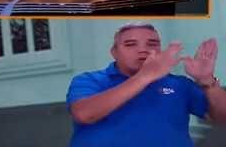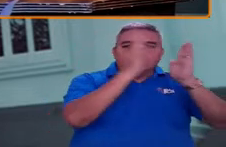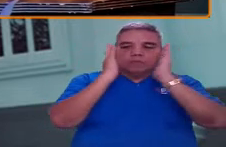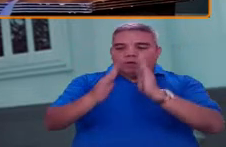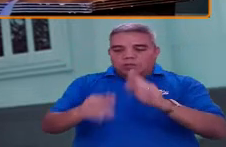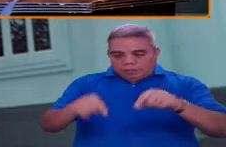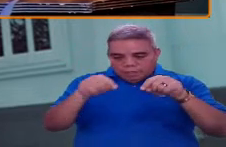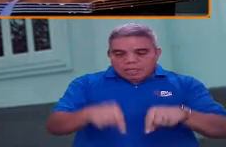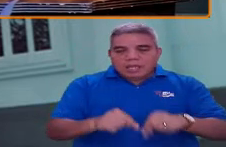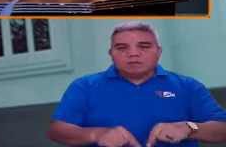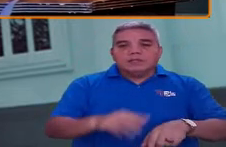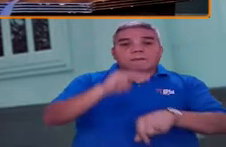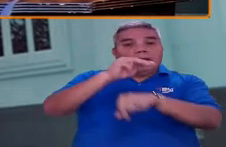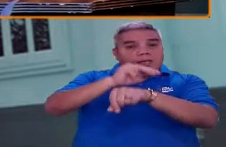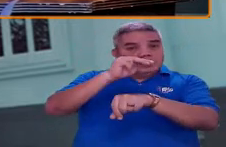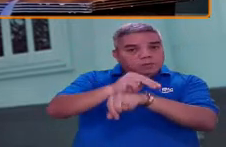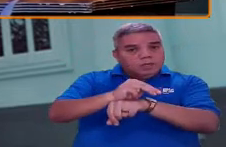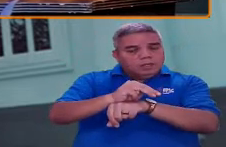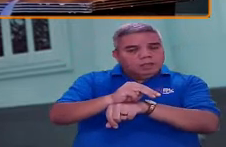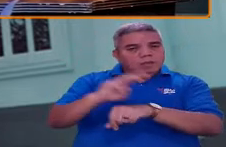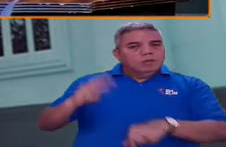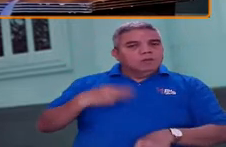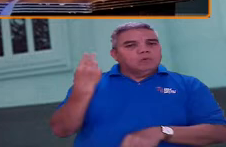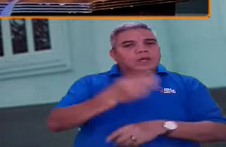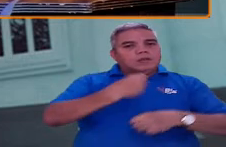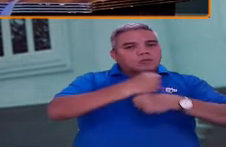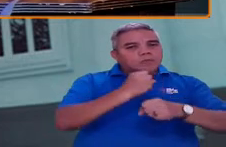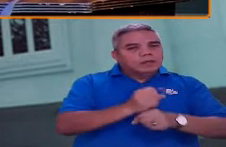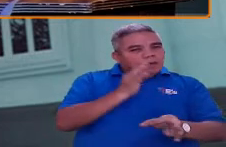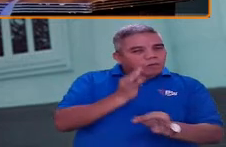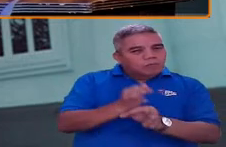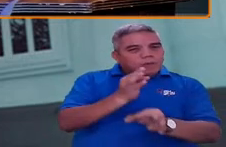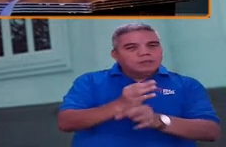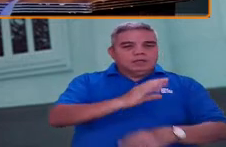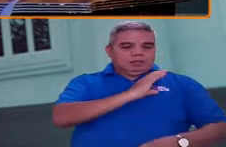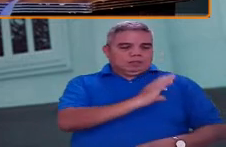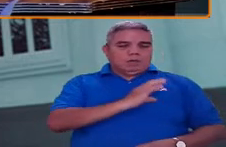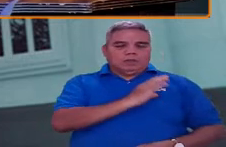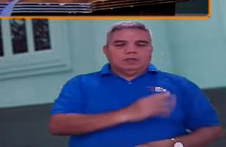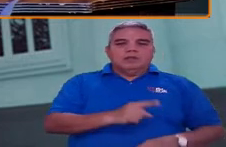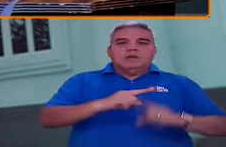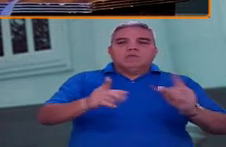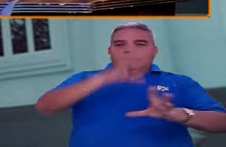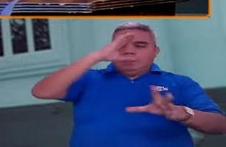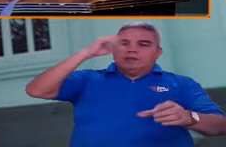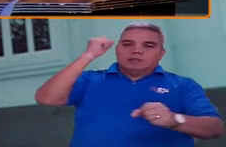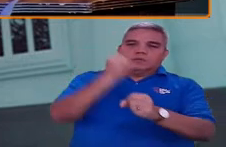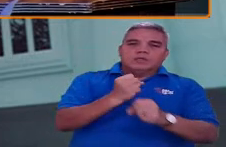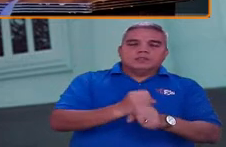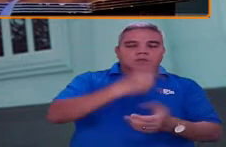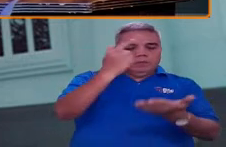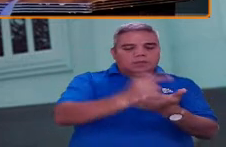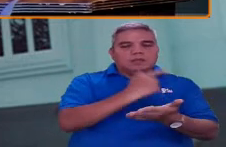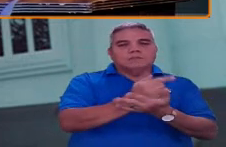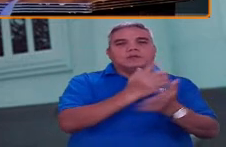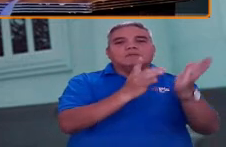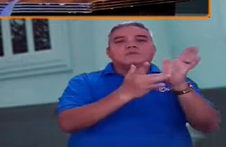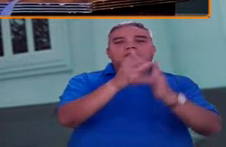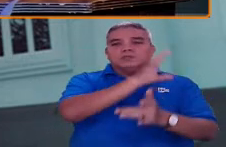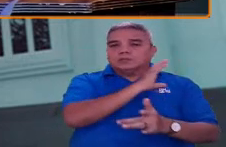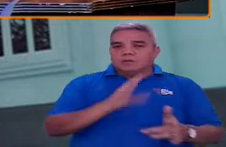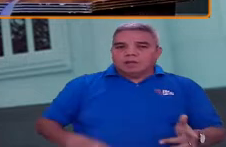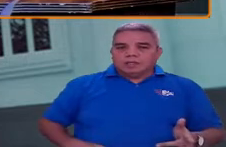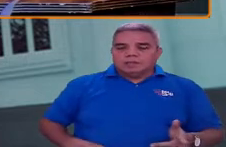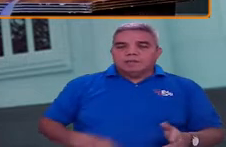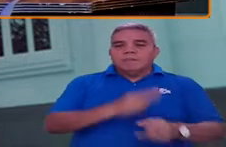sa ministry. We have to really build our faith and our character if we are going to be trusted with the gospel of Jesus Christ.